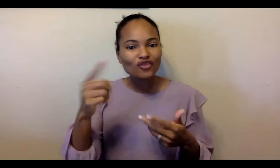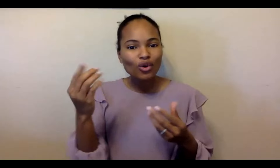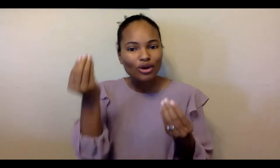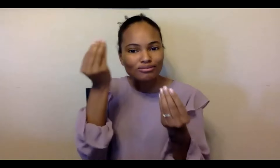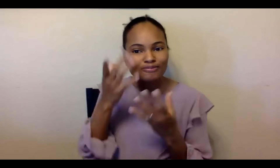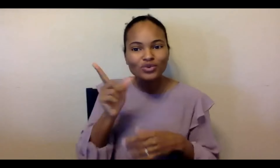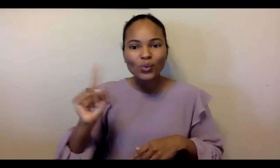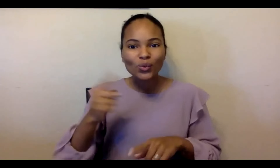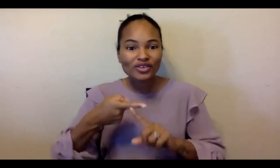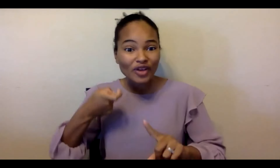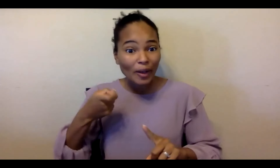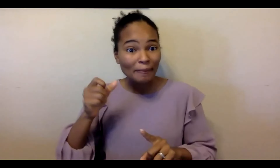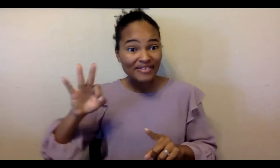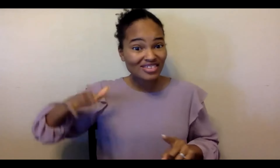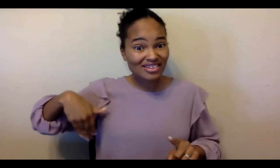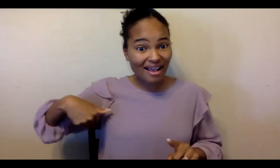please do.